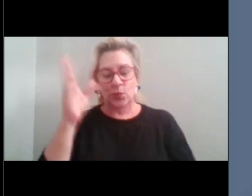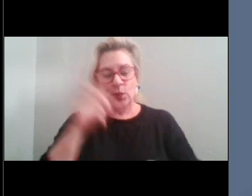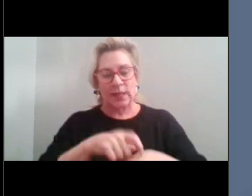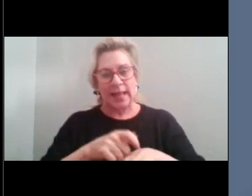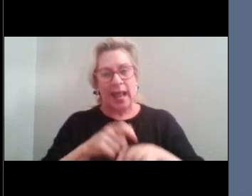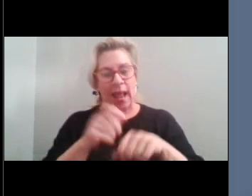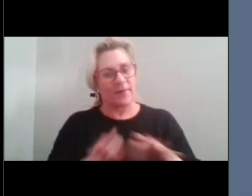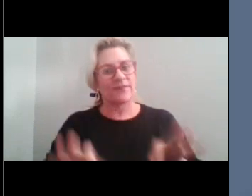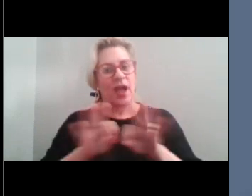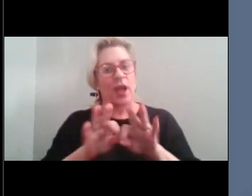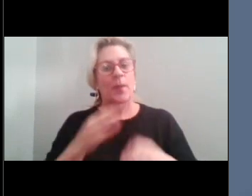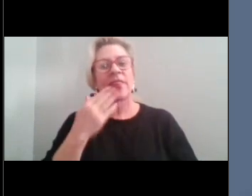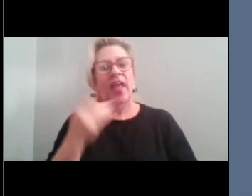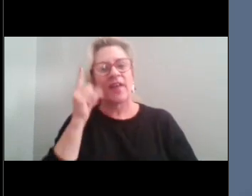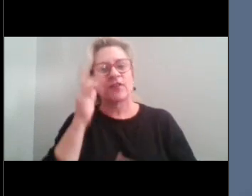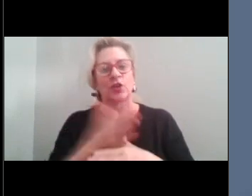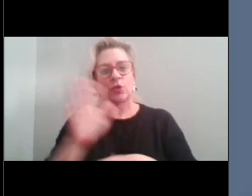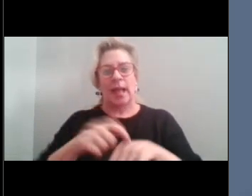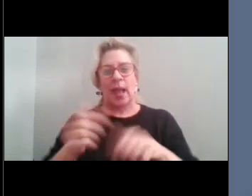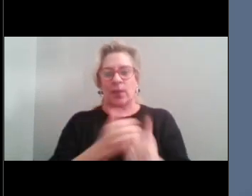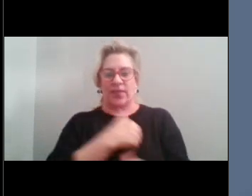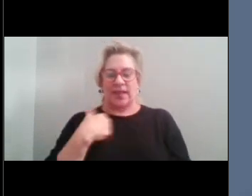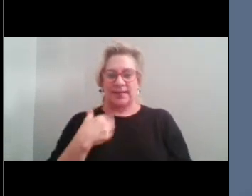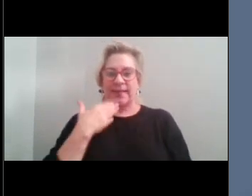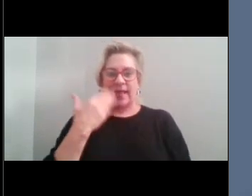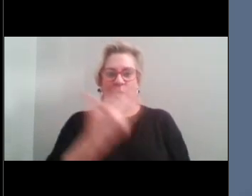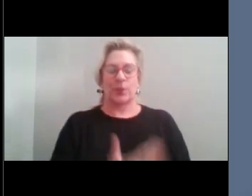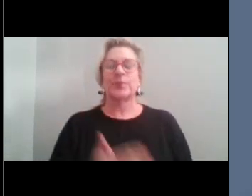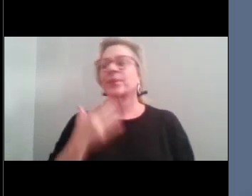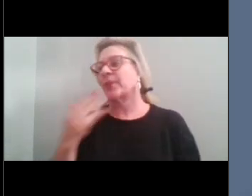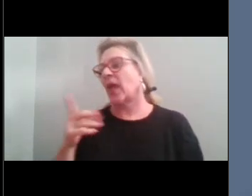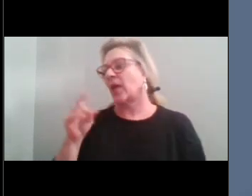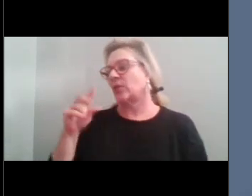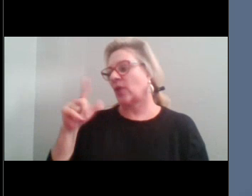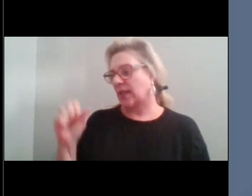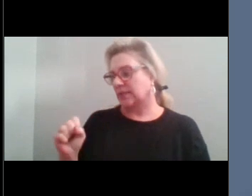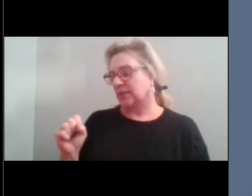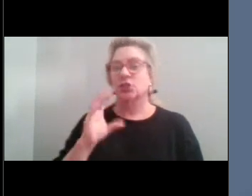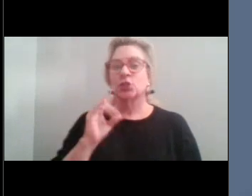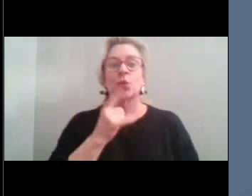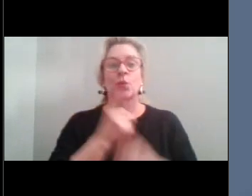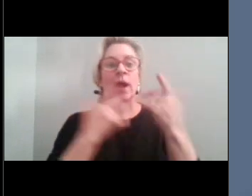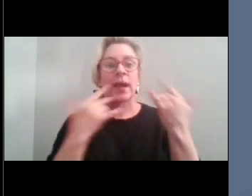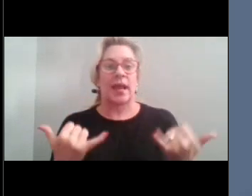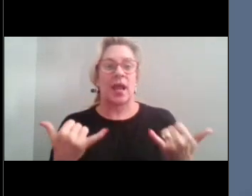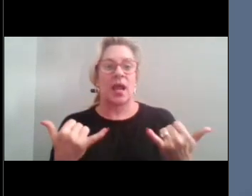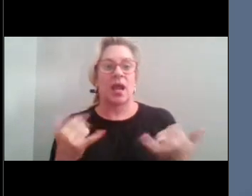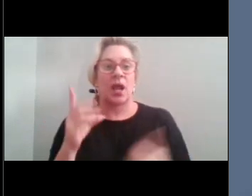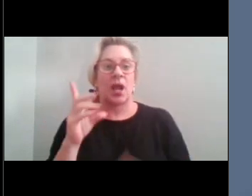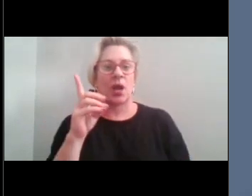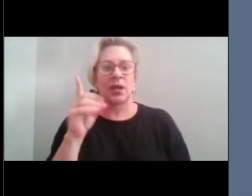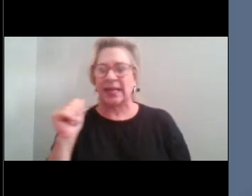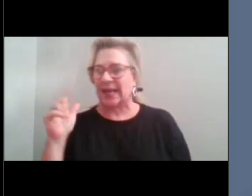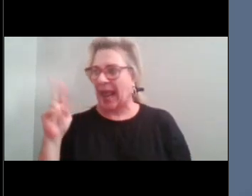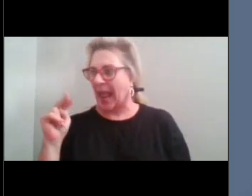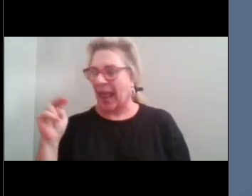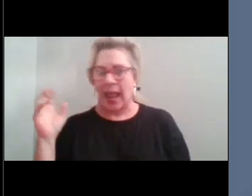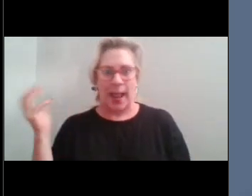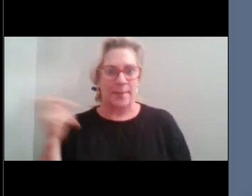some of it with us. Thank you, Chair. Thank you, Douglas. So at this time, did Ann make it back?